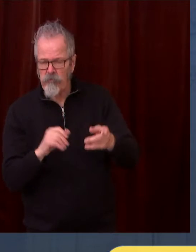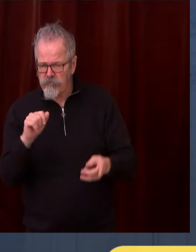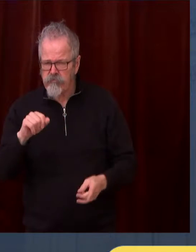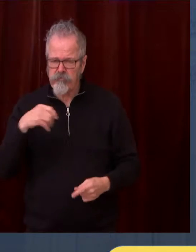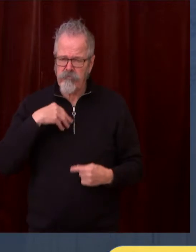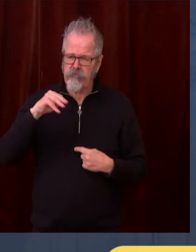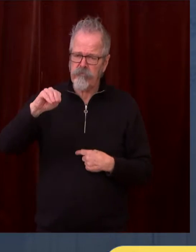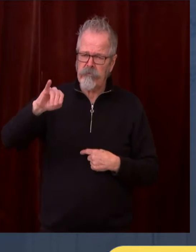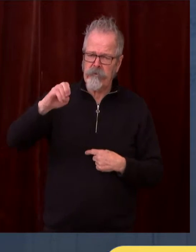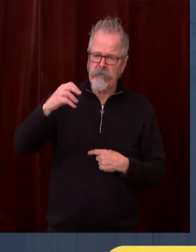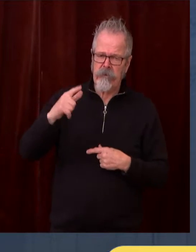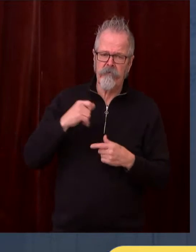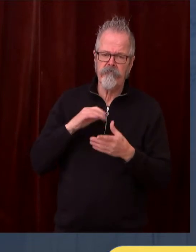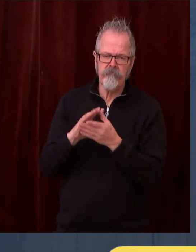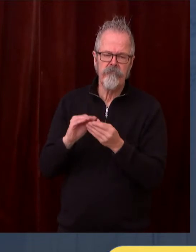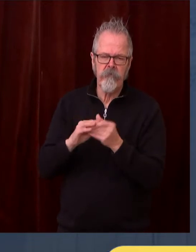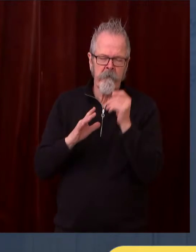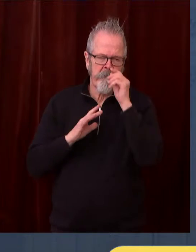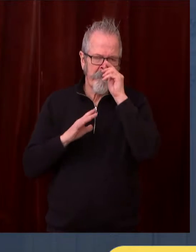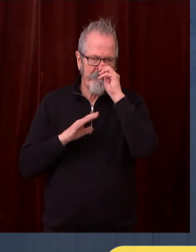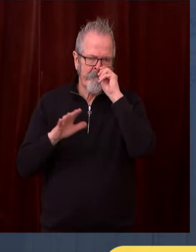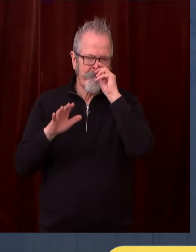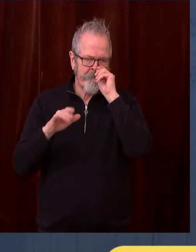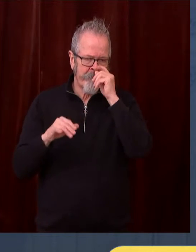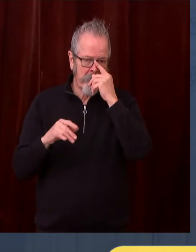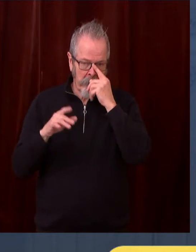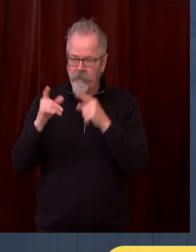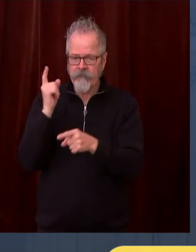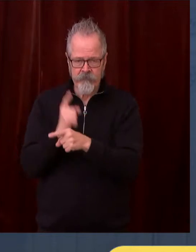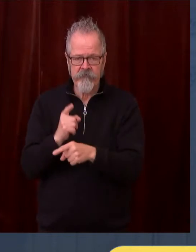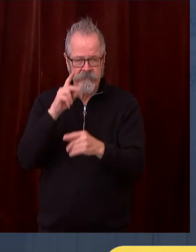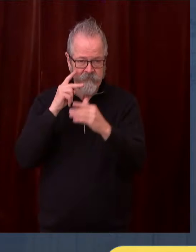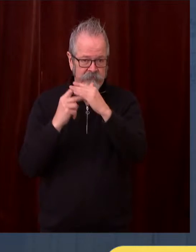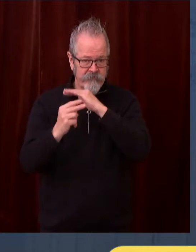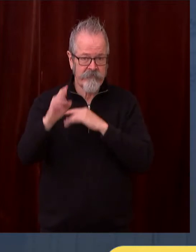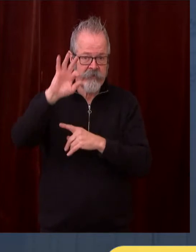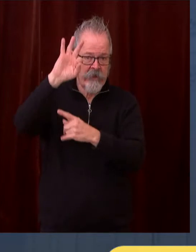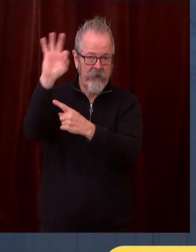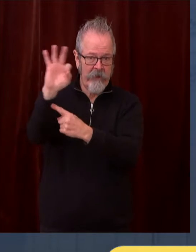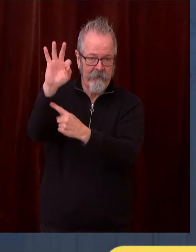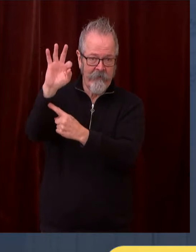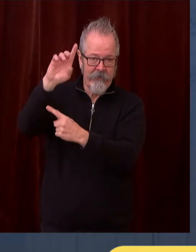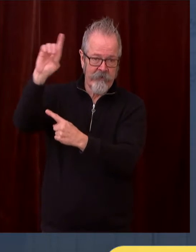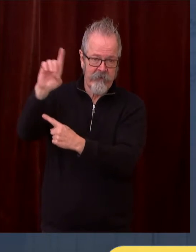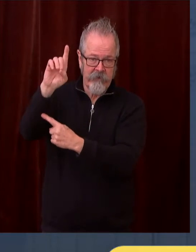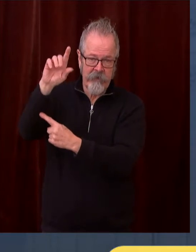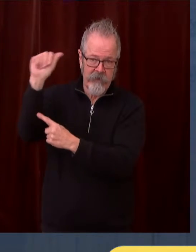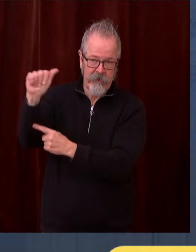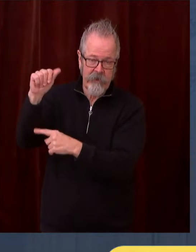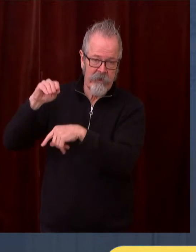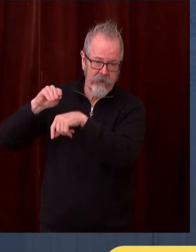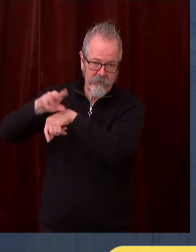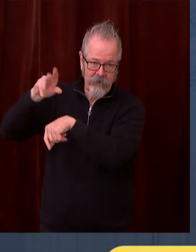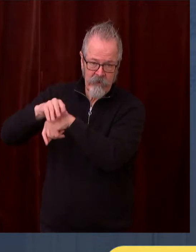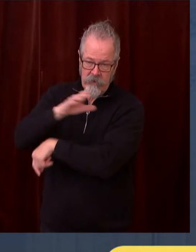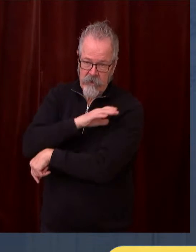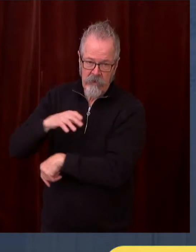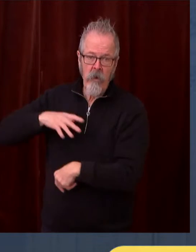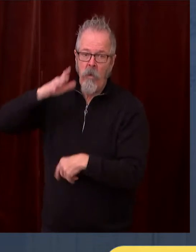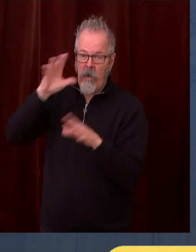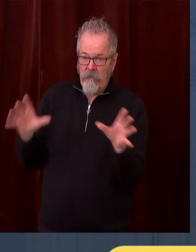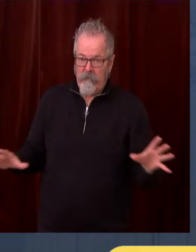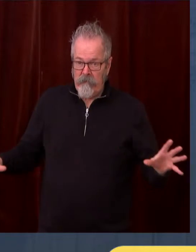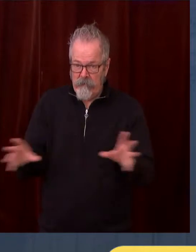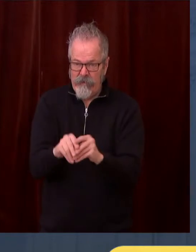Independent Advisory Committee of the FDA is meeting on this Thursday, December 17th, to review that vaccine. And then we